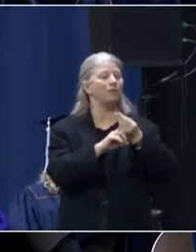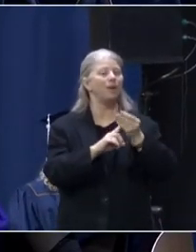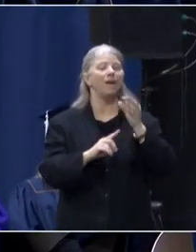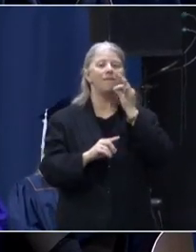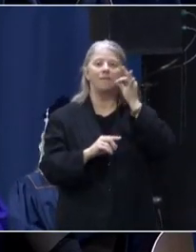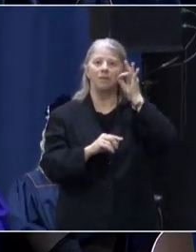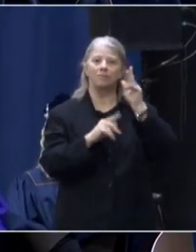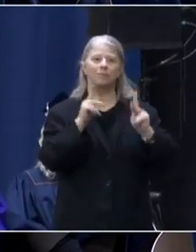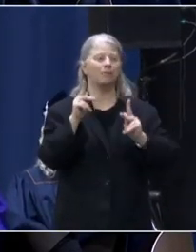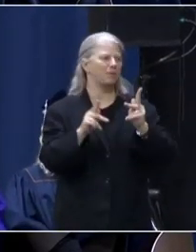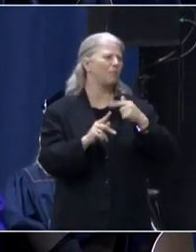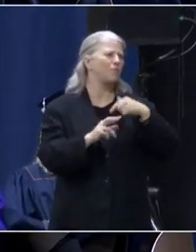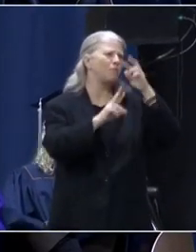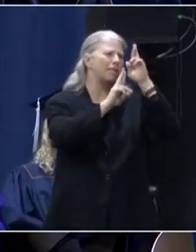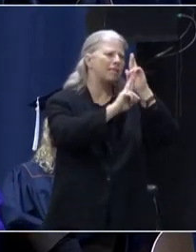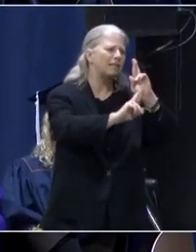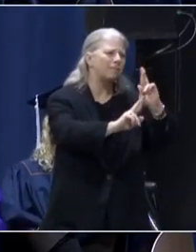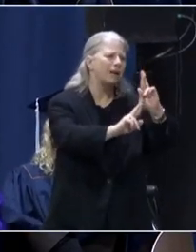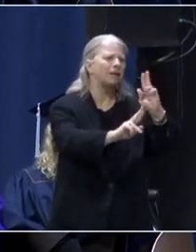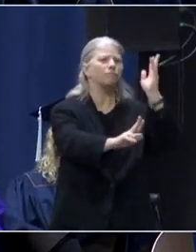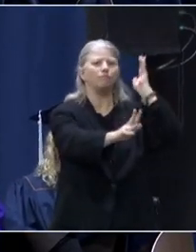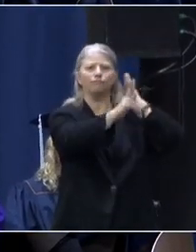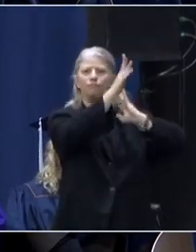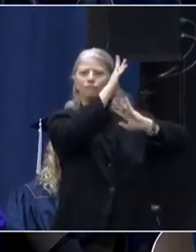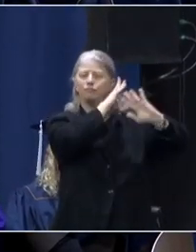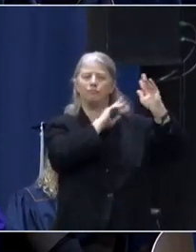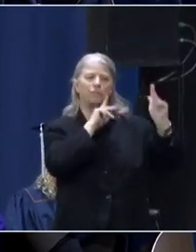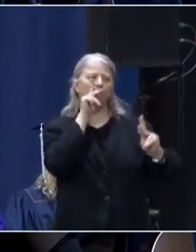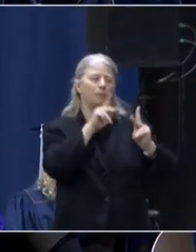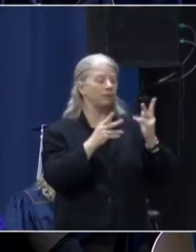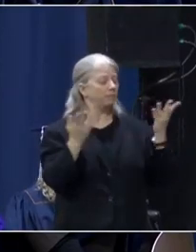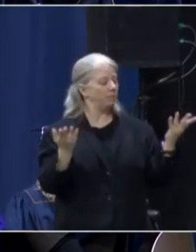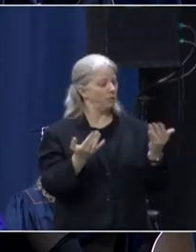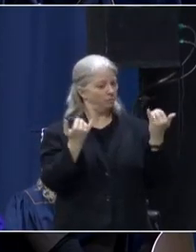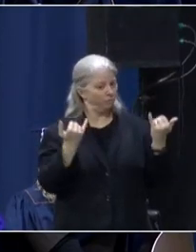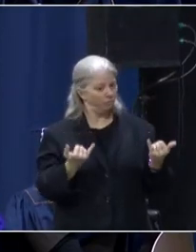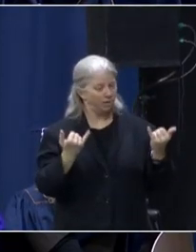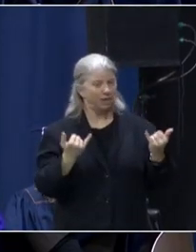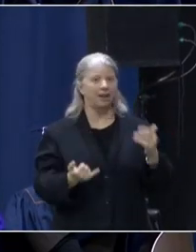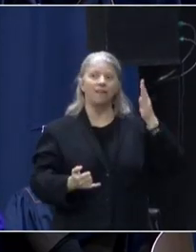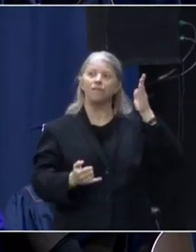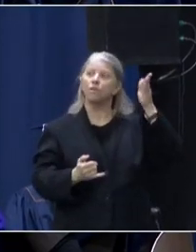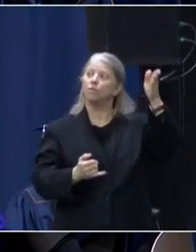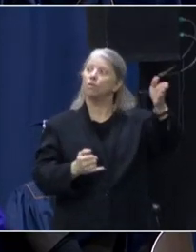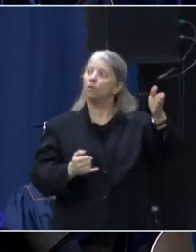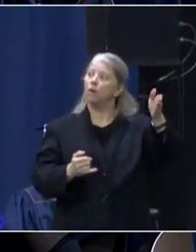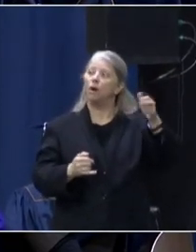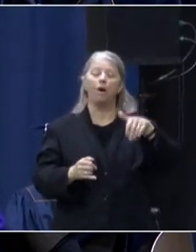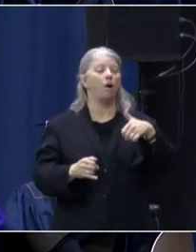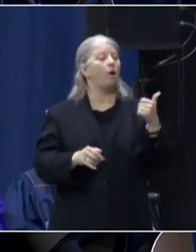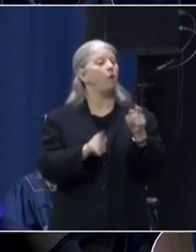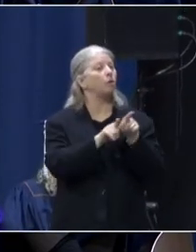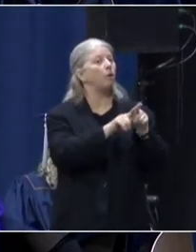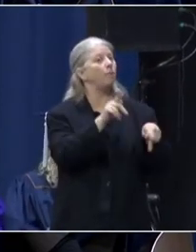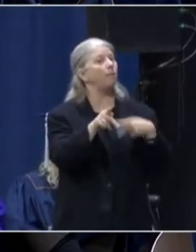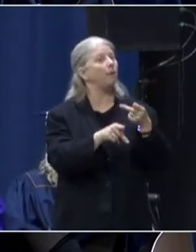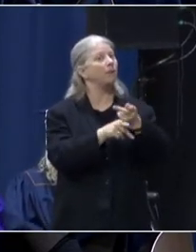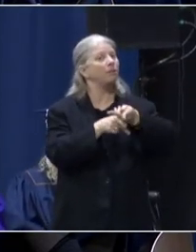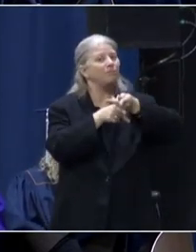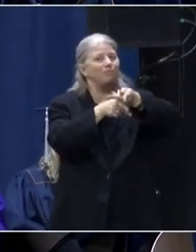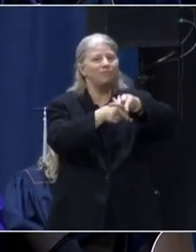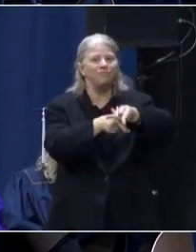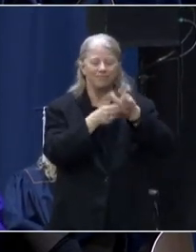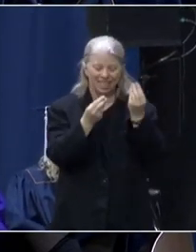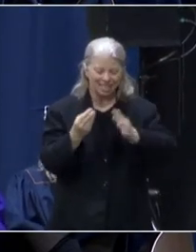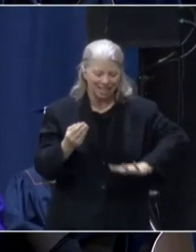We pay our respect to elders past, present, and future, and to those who have stewarded this land throughout